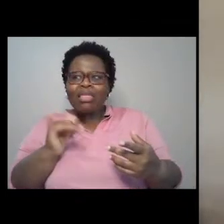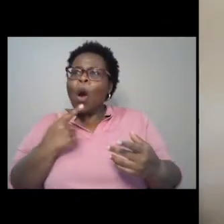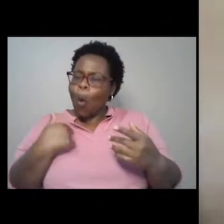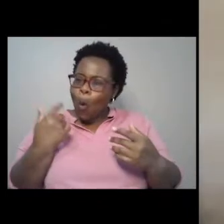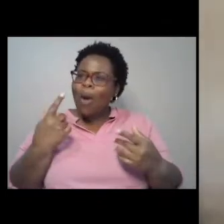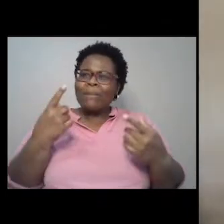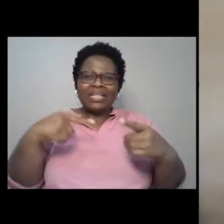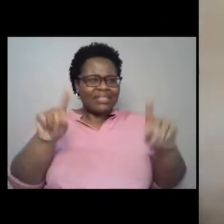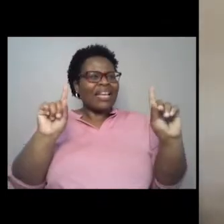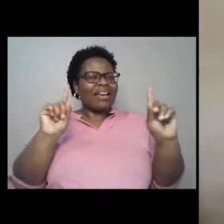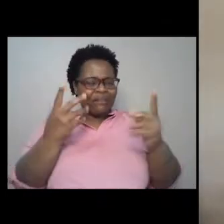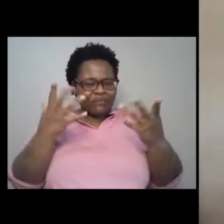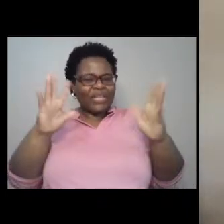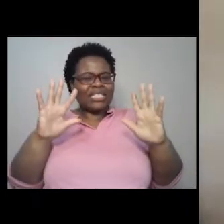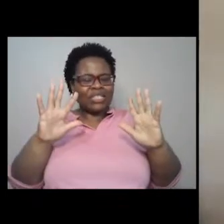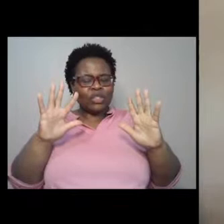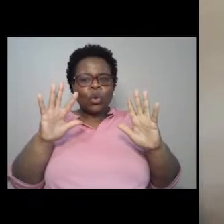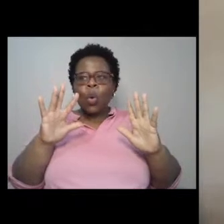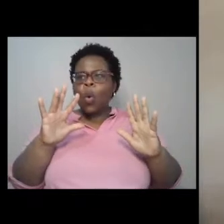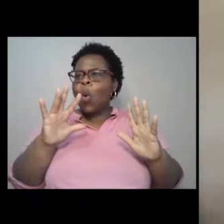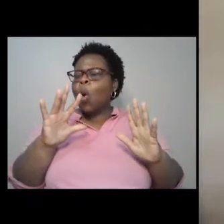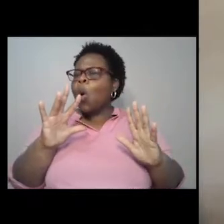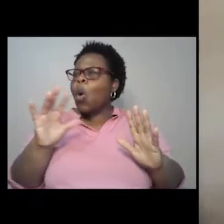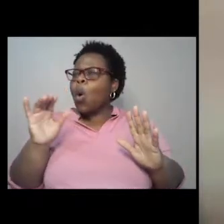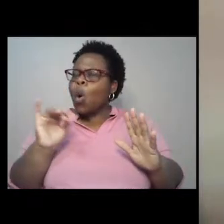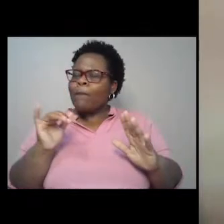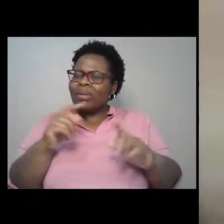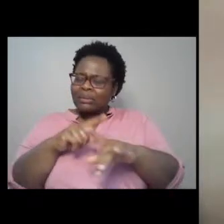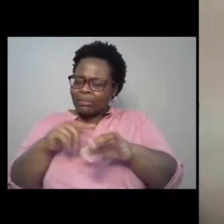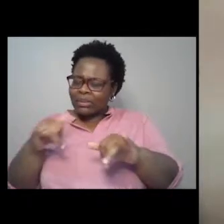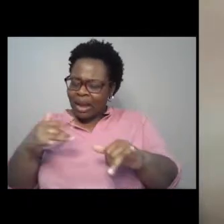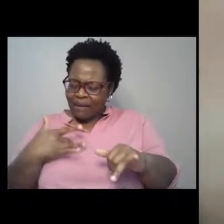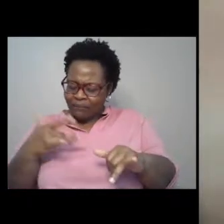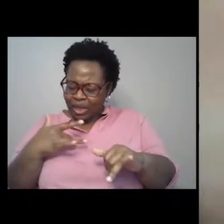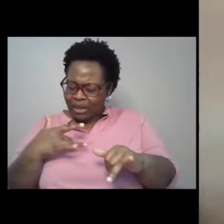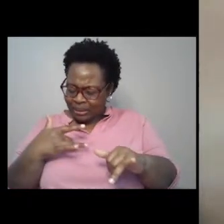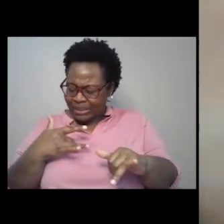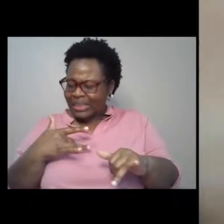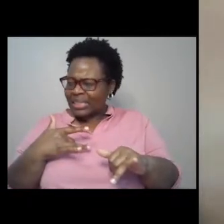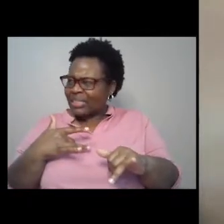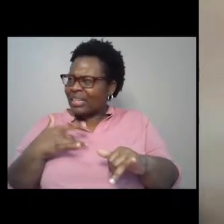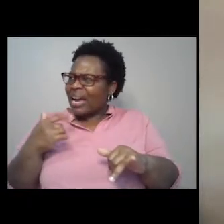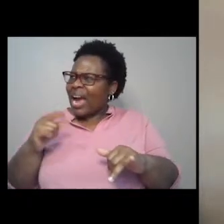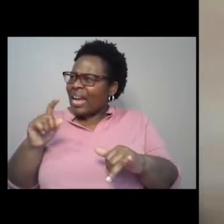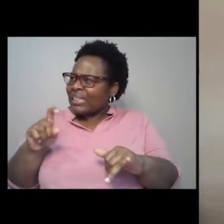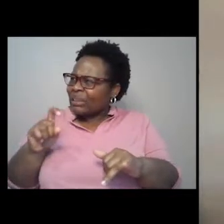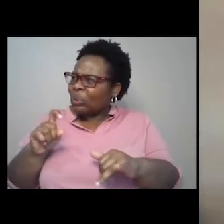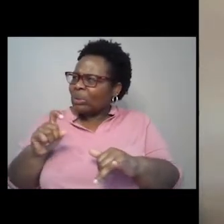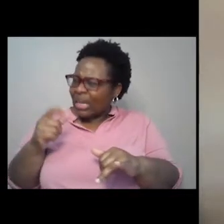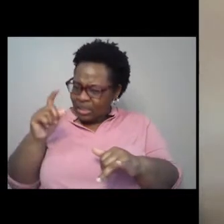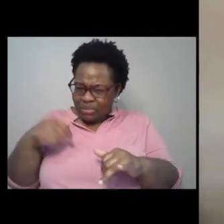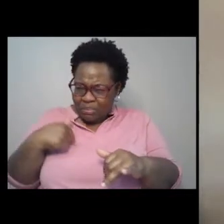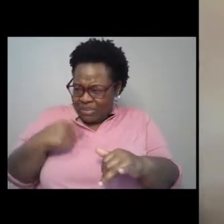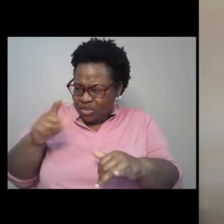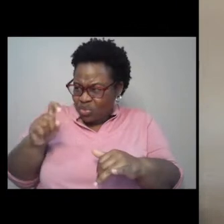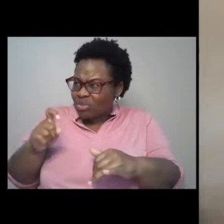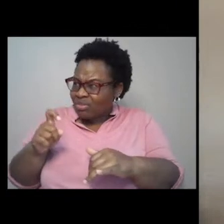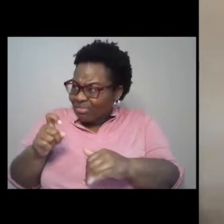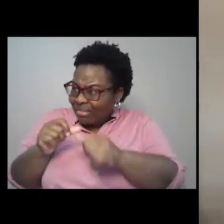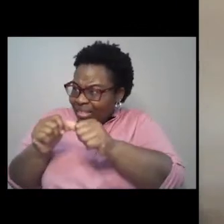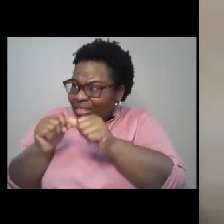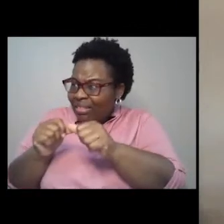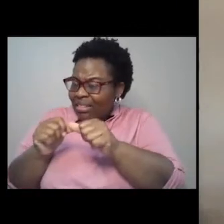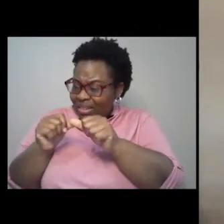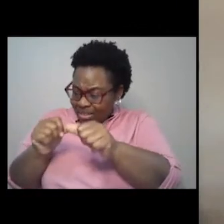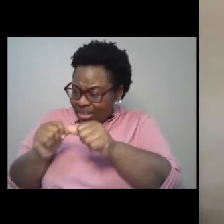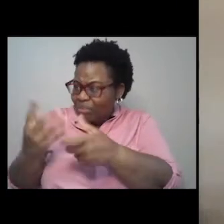completed it. But there's also that sense of, should I have stayed in? Should I have just kept going, just because it's like a safe place, it's a safe community, it's